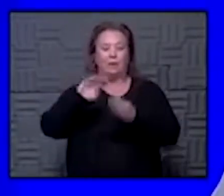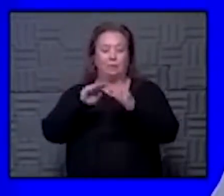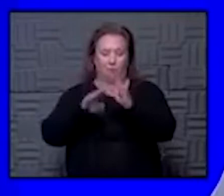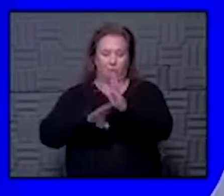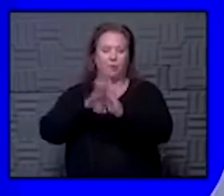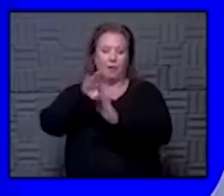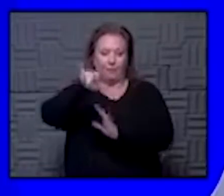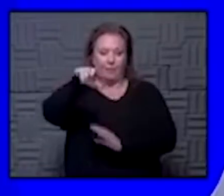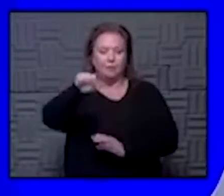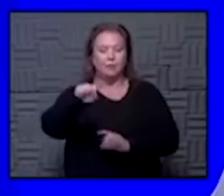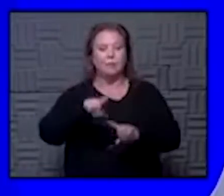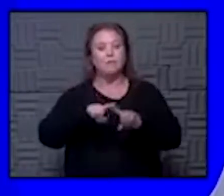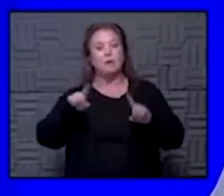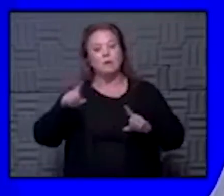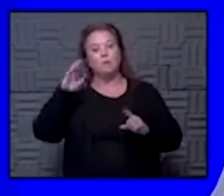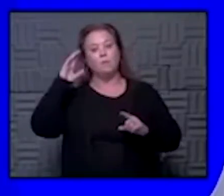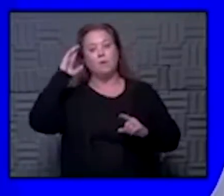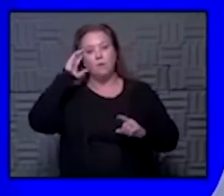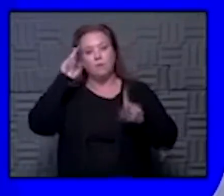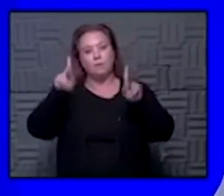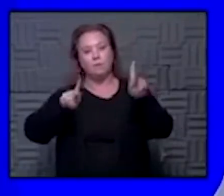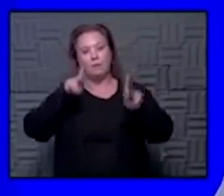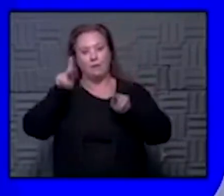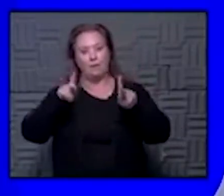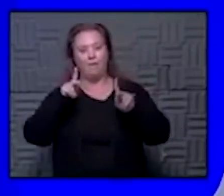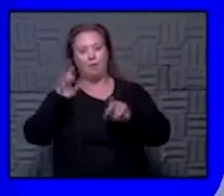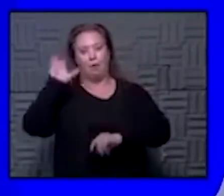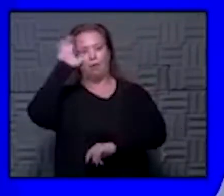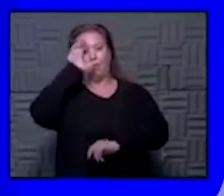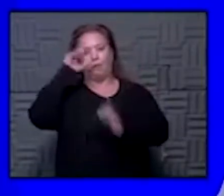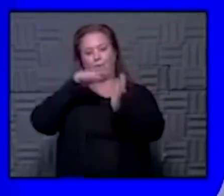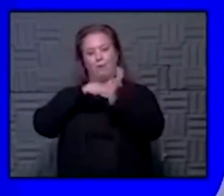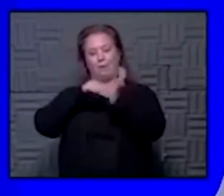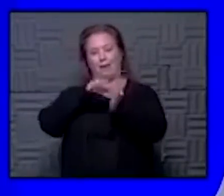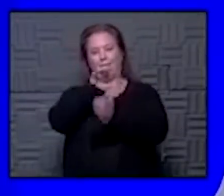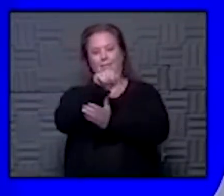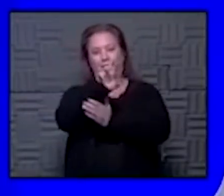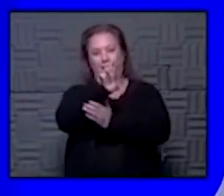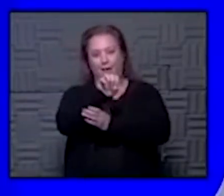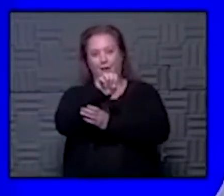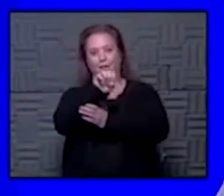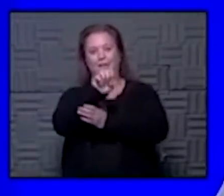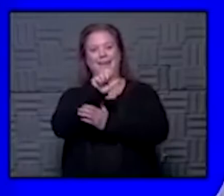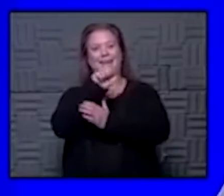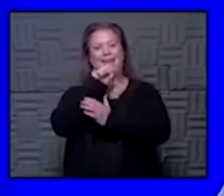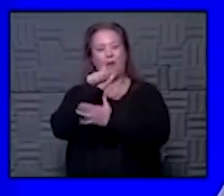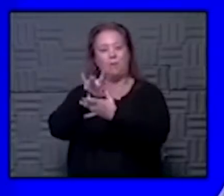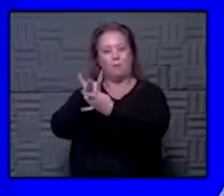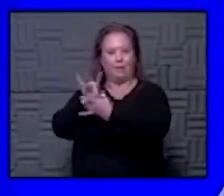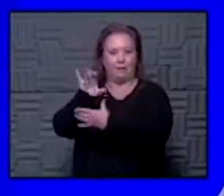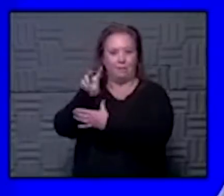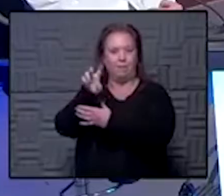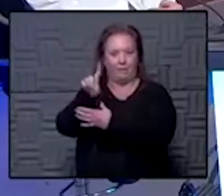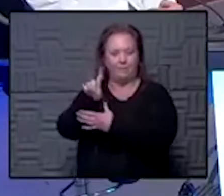up, but we also know that people are needing and seeking medical care for other things, not COVID. Right. I think that's